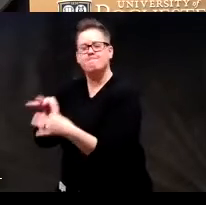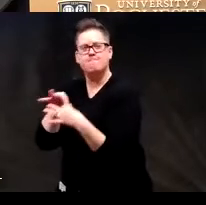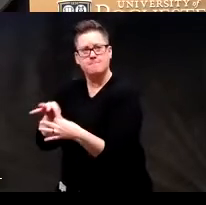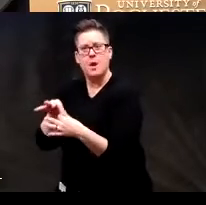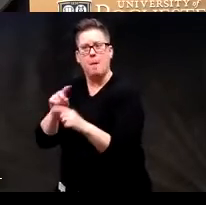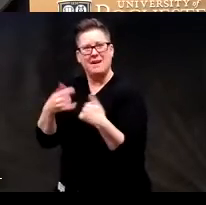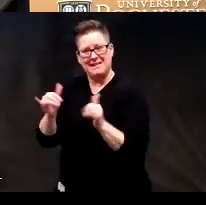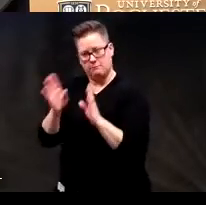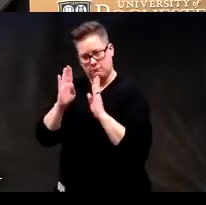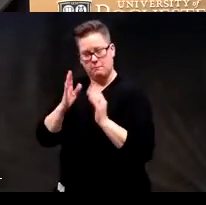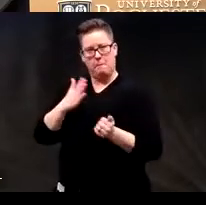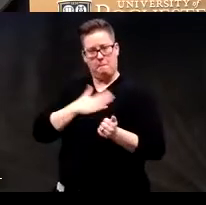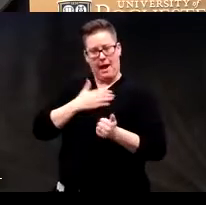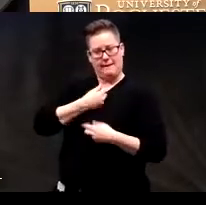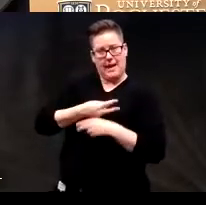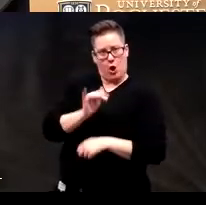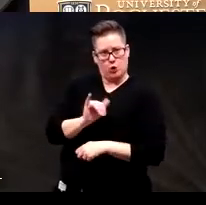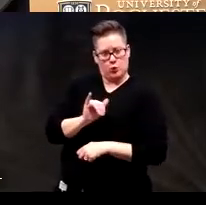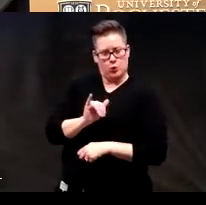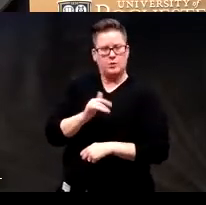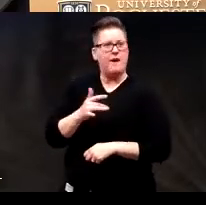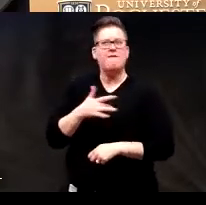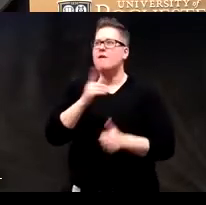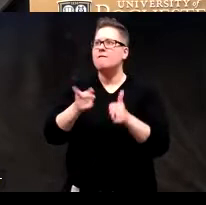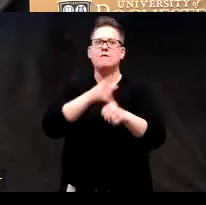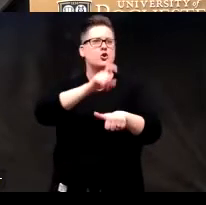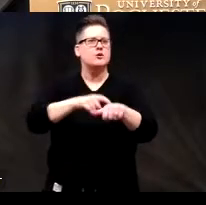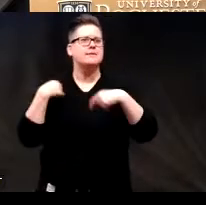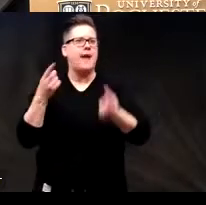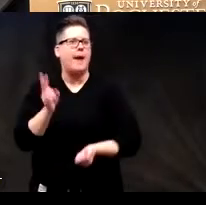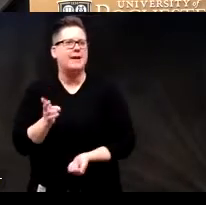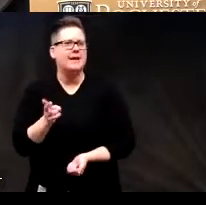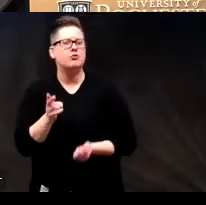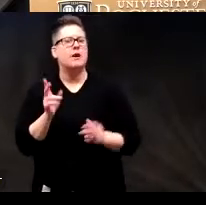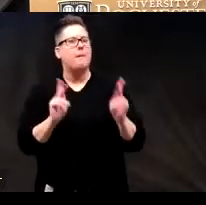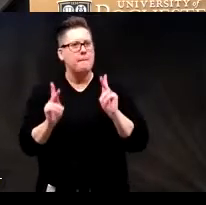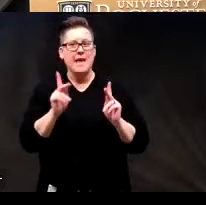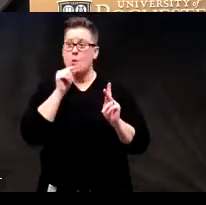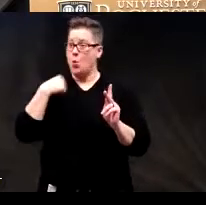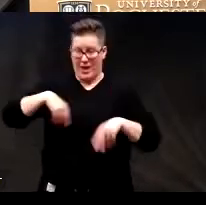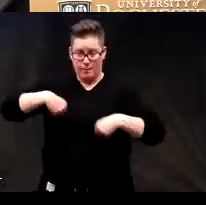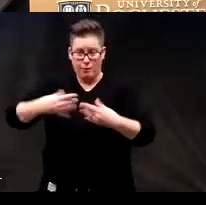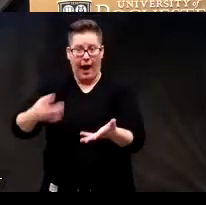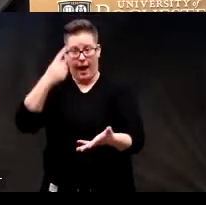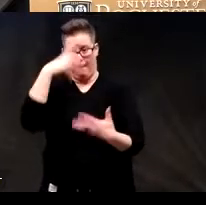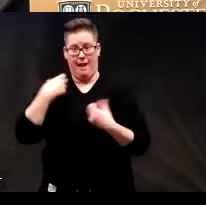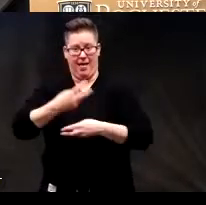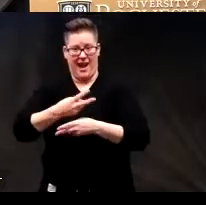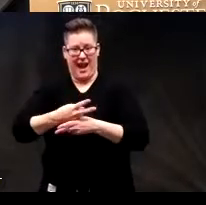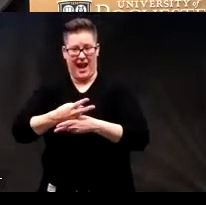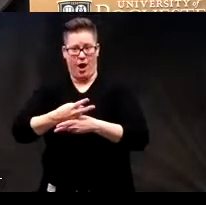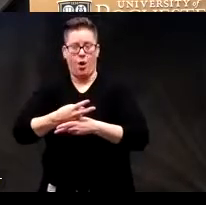while attending to your own self-care. I think this was the first time in history that folks who provide mental health care